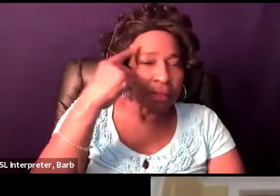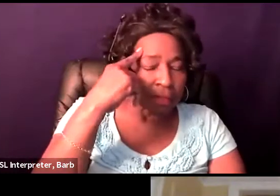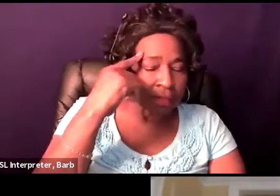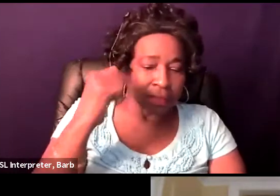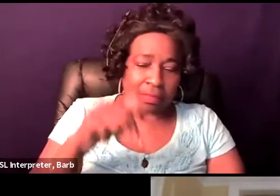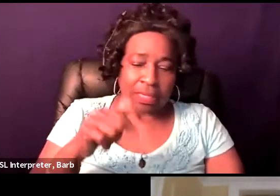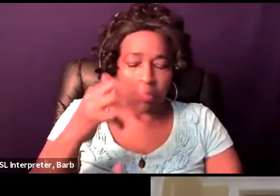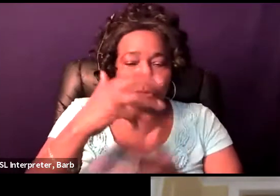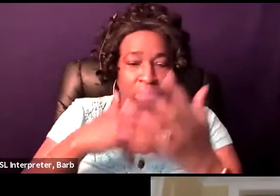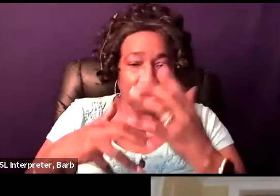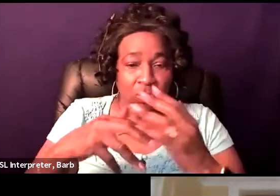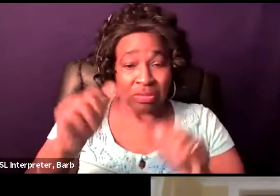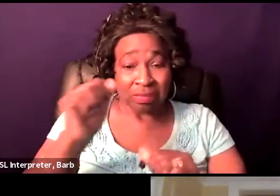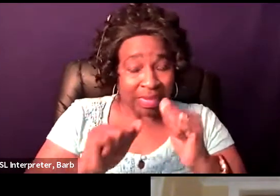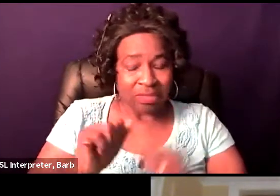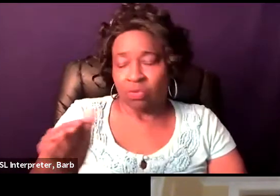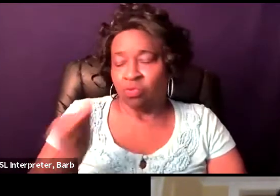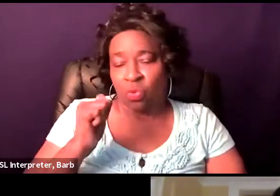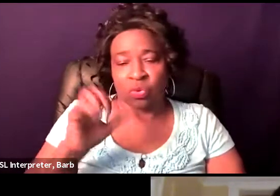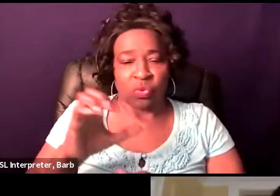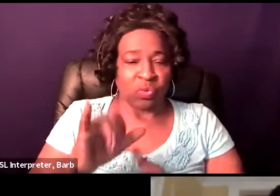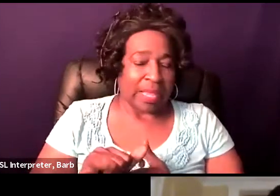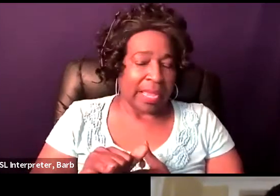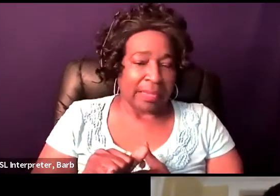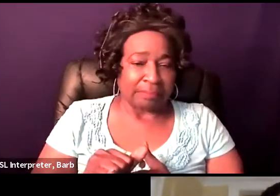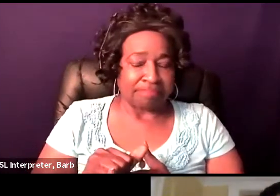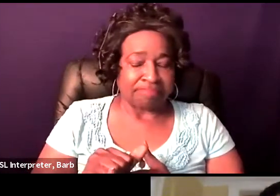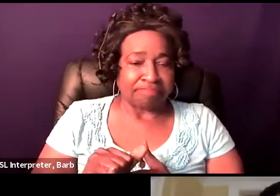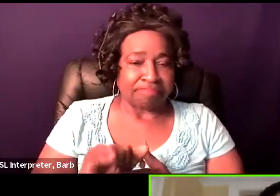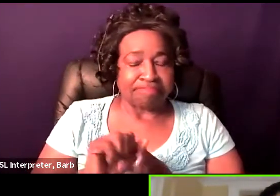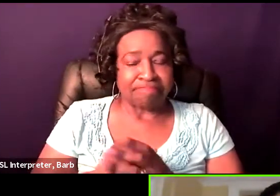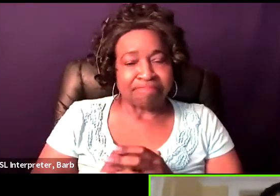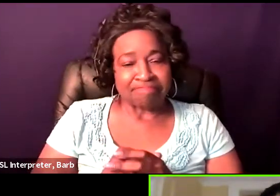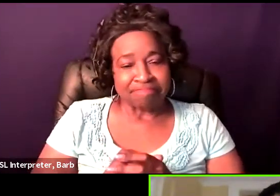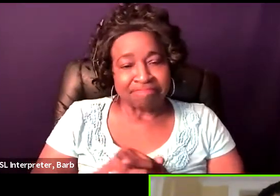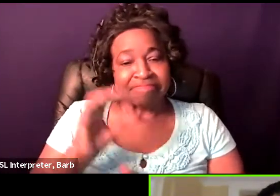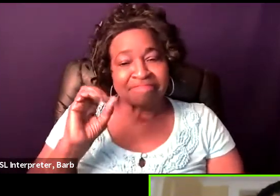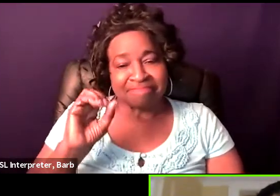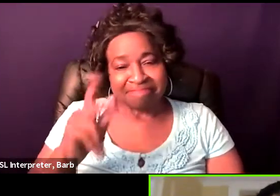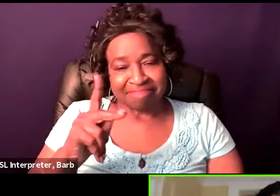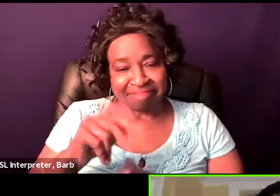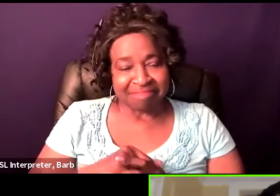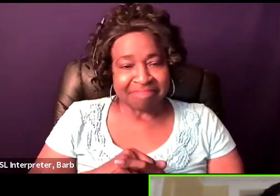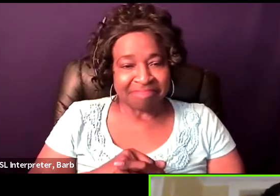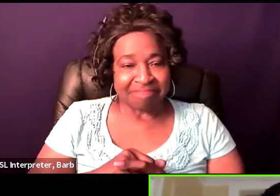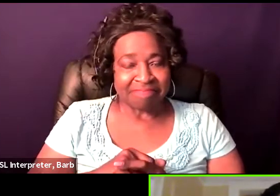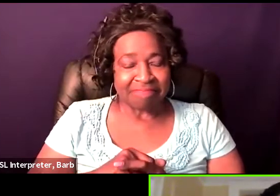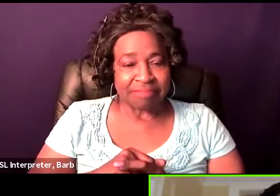sciences aren't going to do that. Mm-hmm. Yeah. Okay.